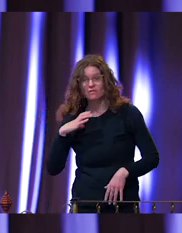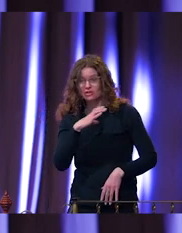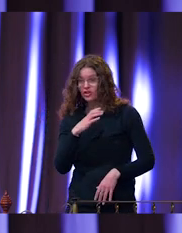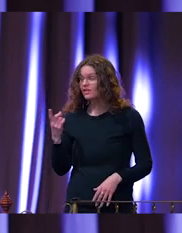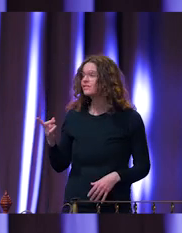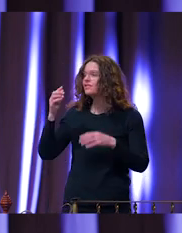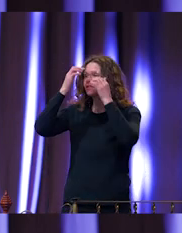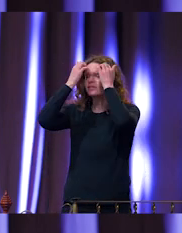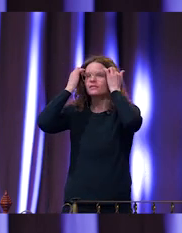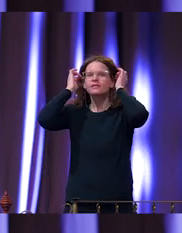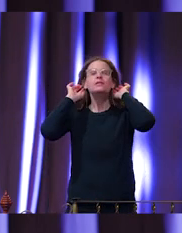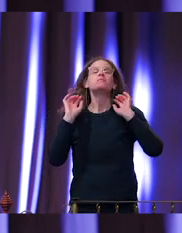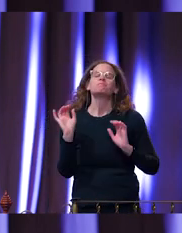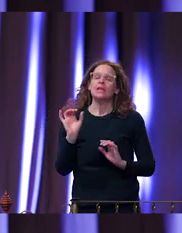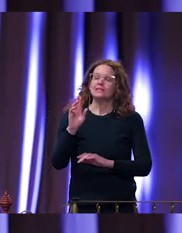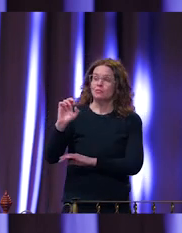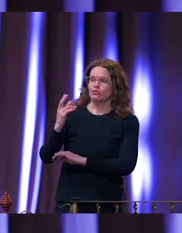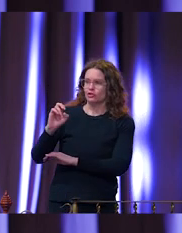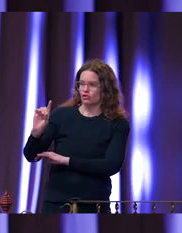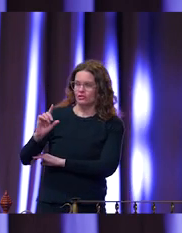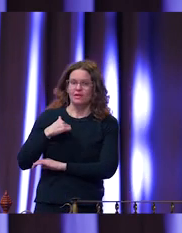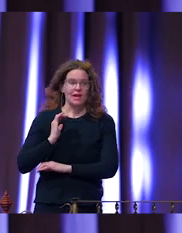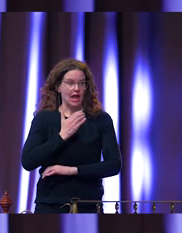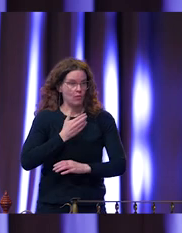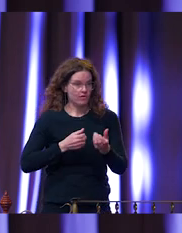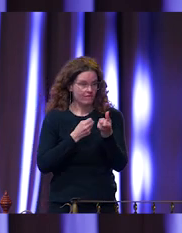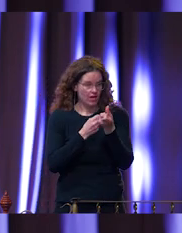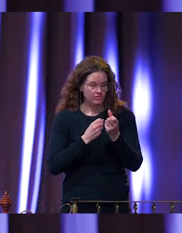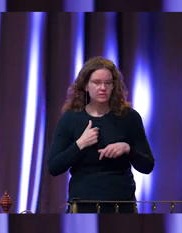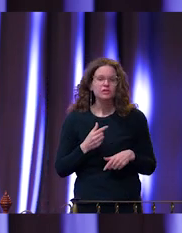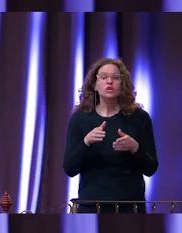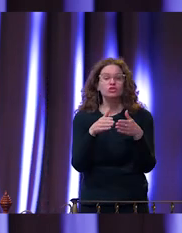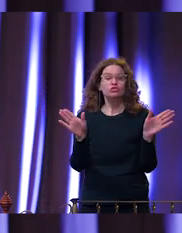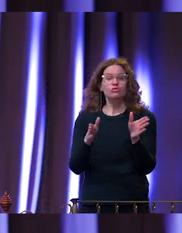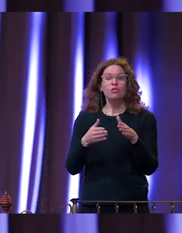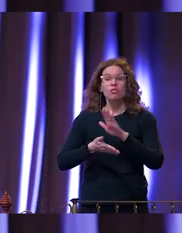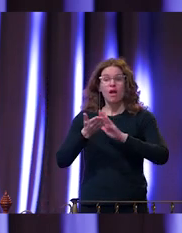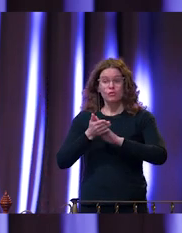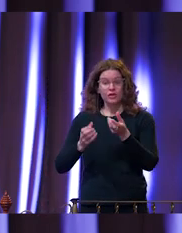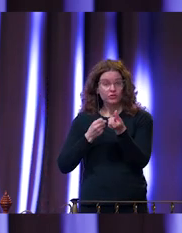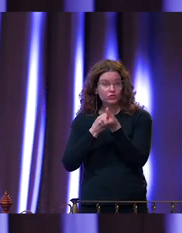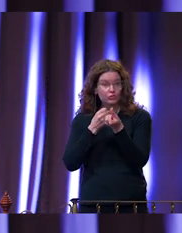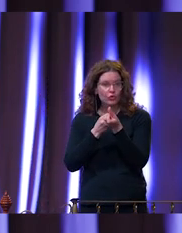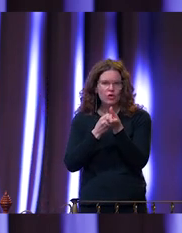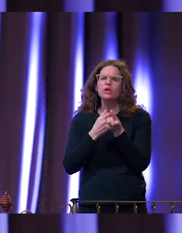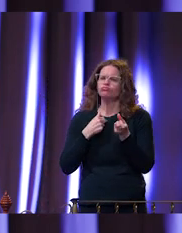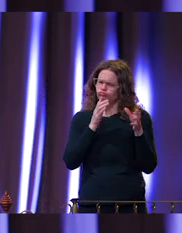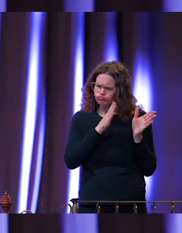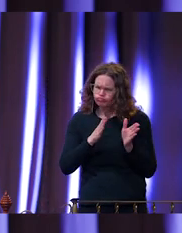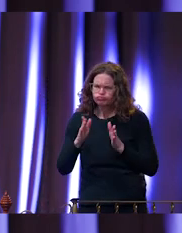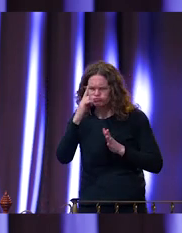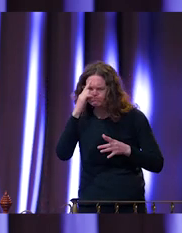Much like what Richard said, at ArtsWork Fund, general operating support is strategic and foundational because that's what